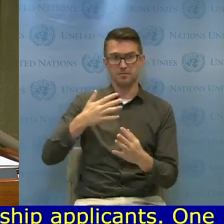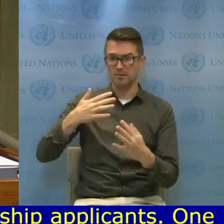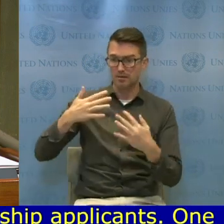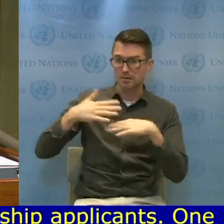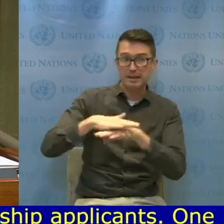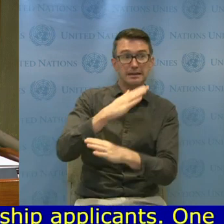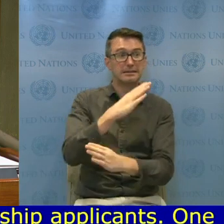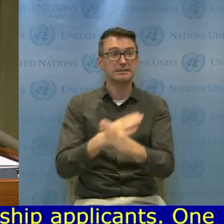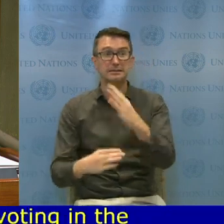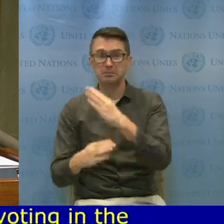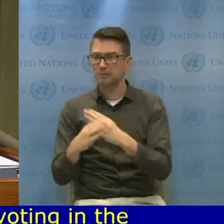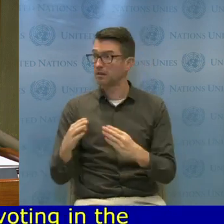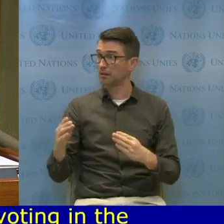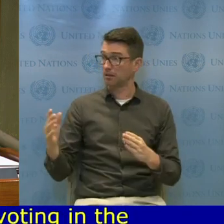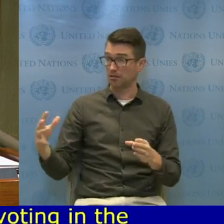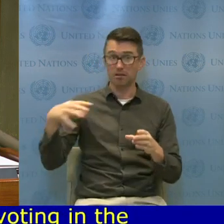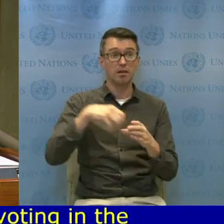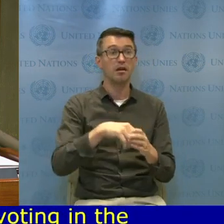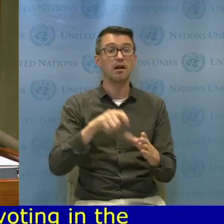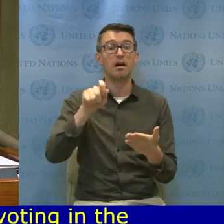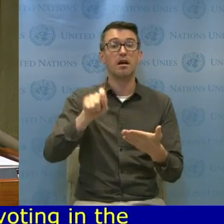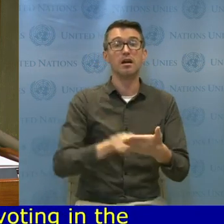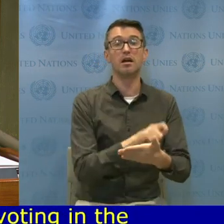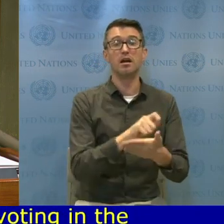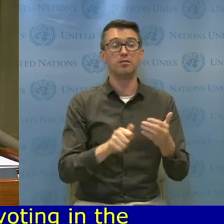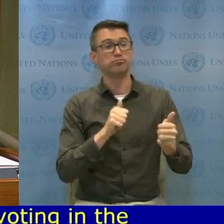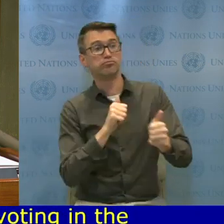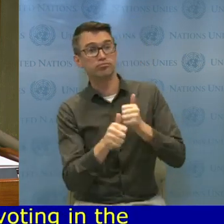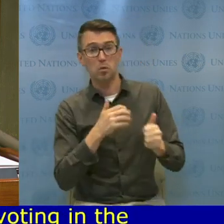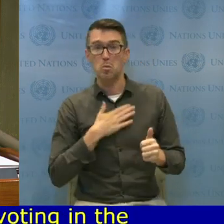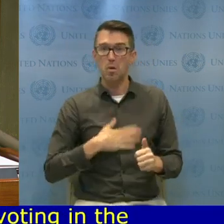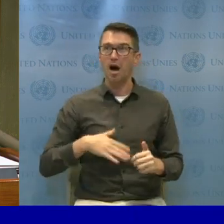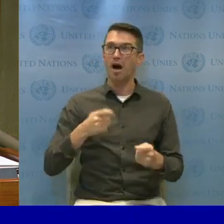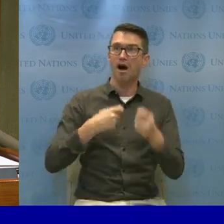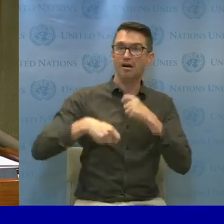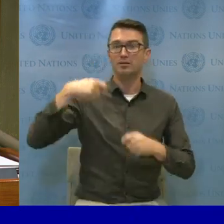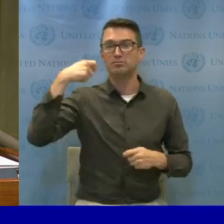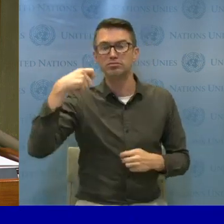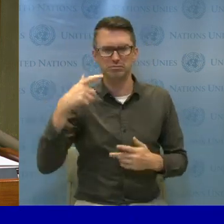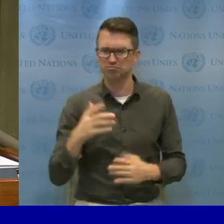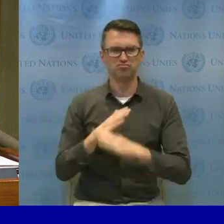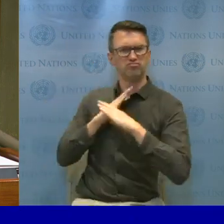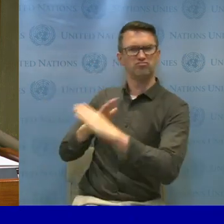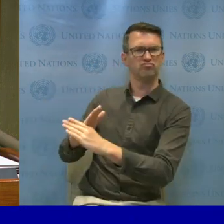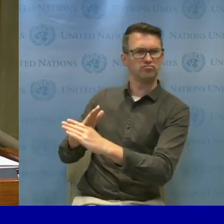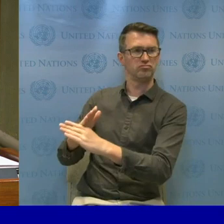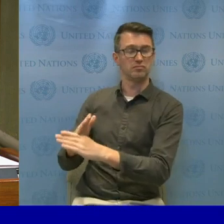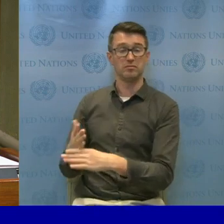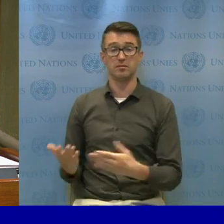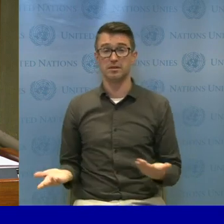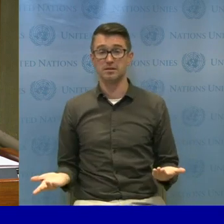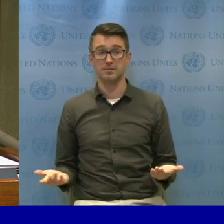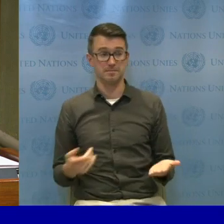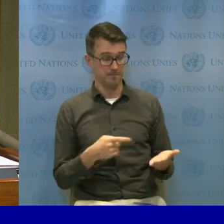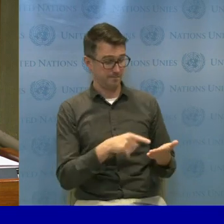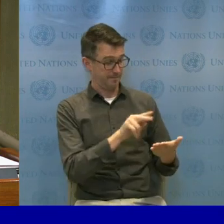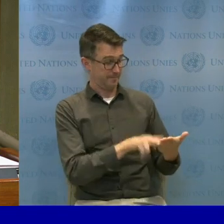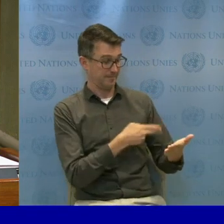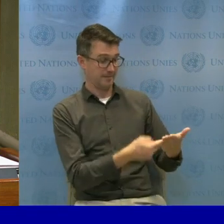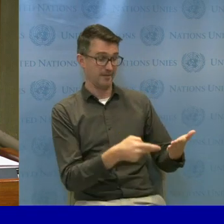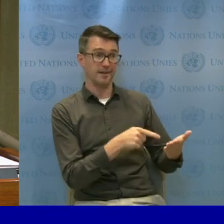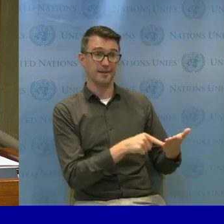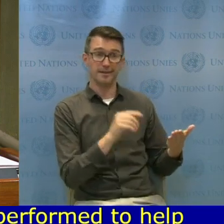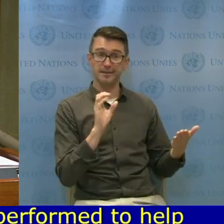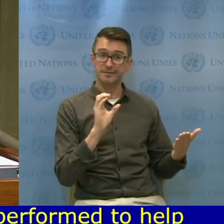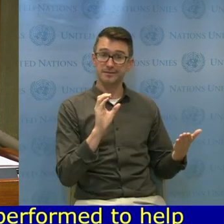help persons with psychosocial disability to be included in society, but to screen them out to make sure that they stay away and